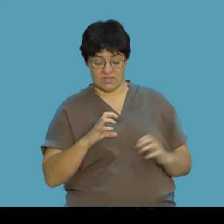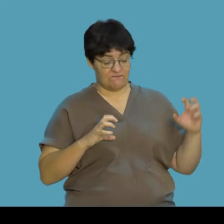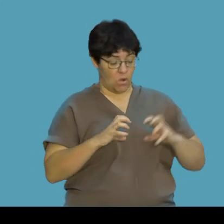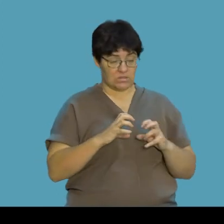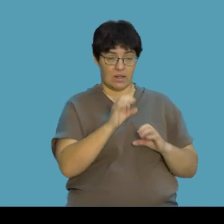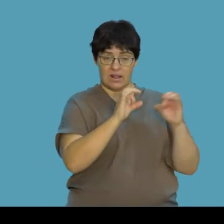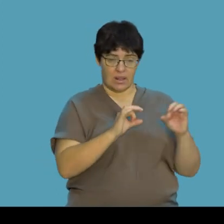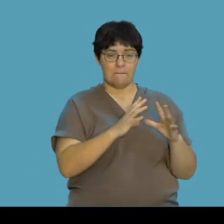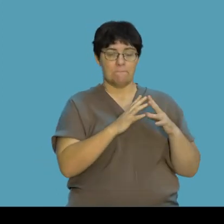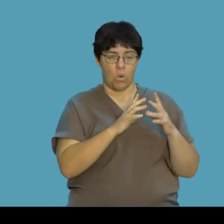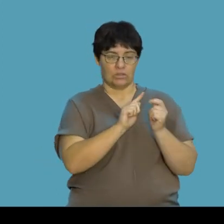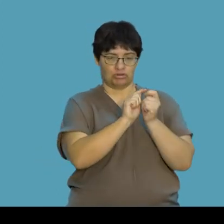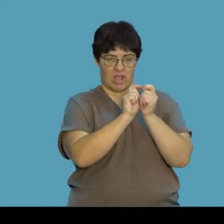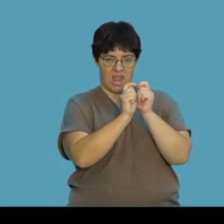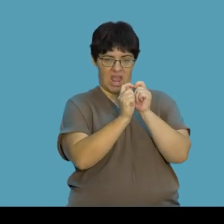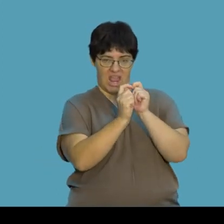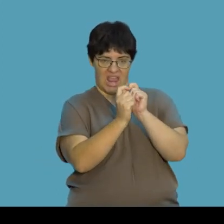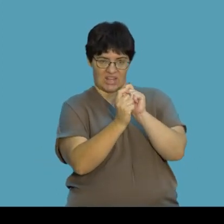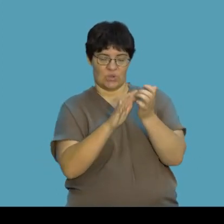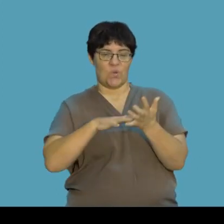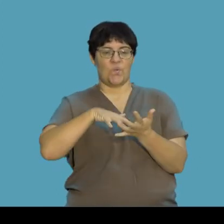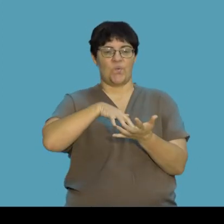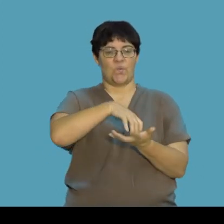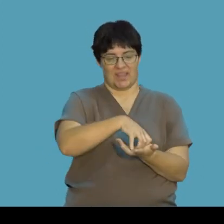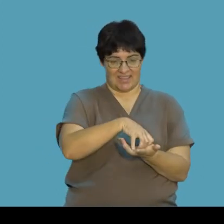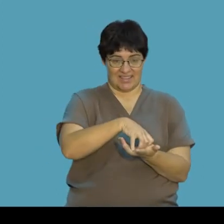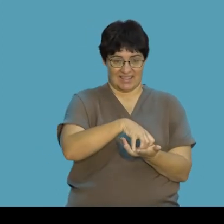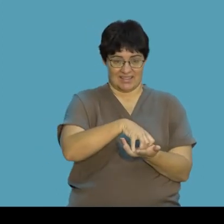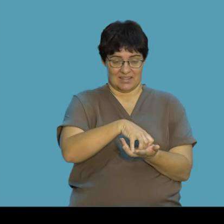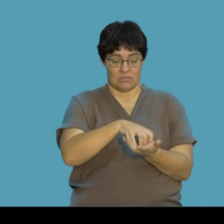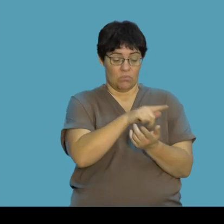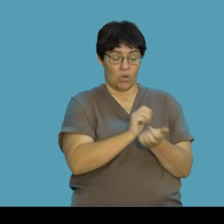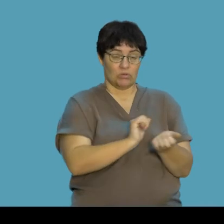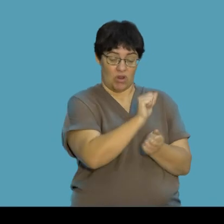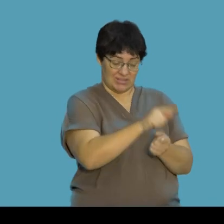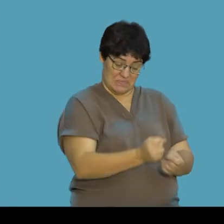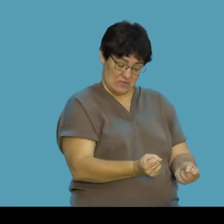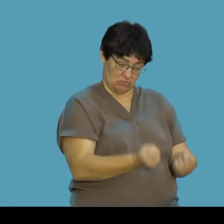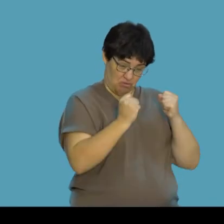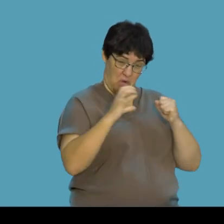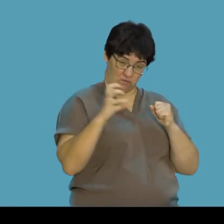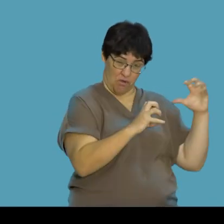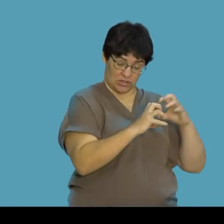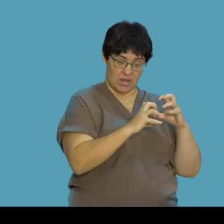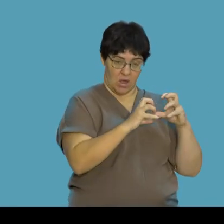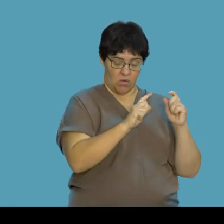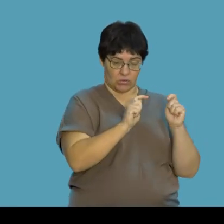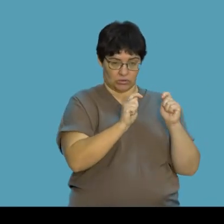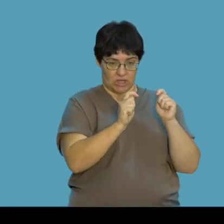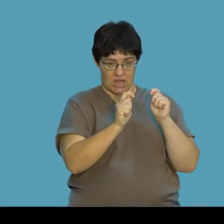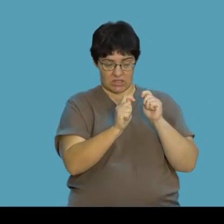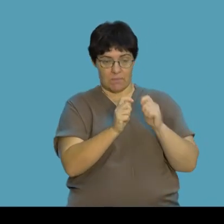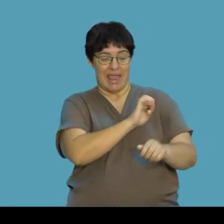become weaker, okay? Now, as we heat the substance, these substances these particles, they actually gain more energy,